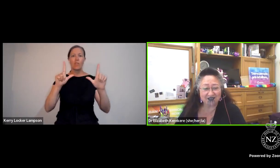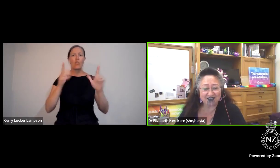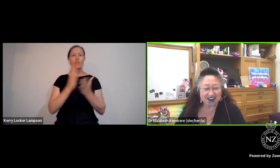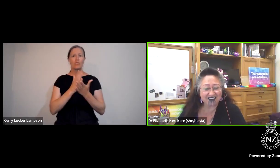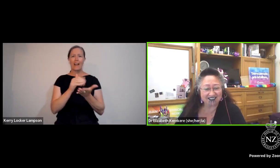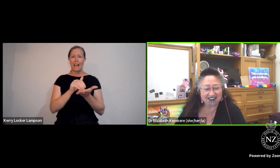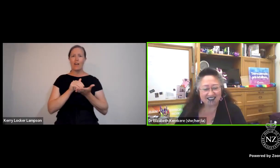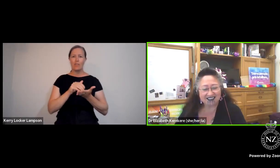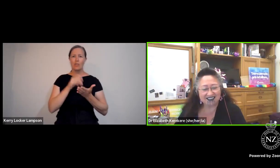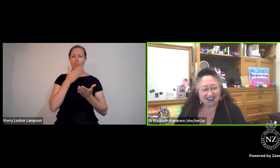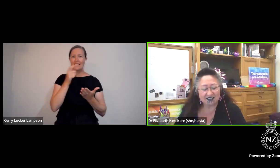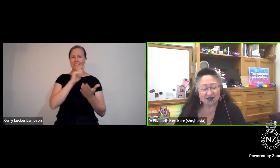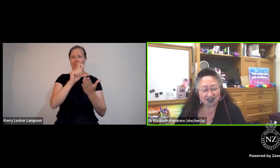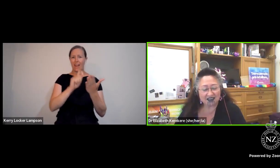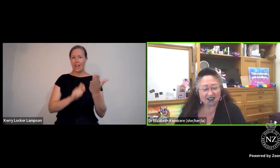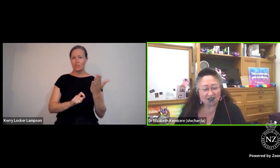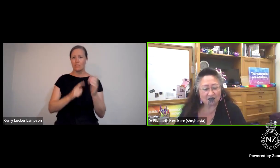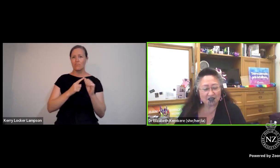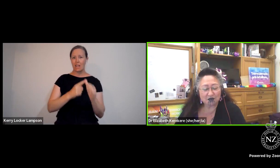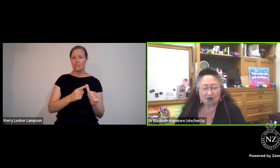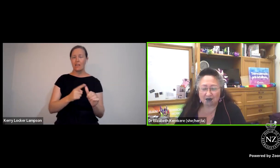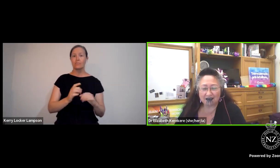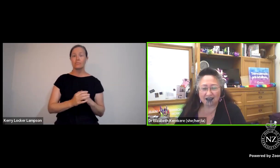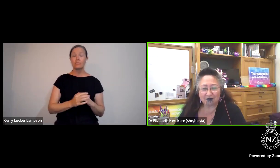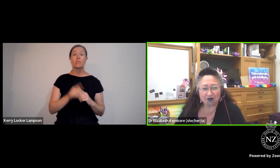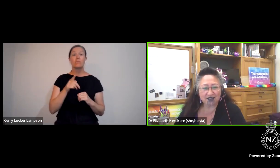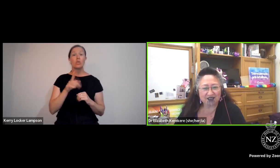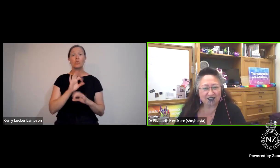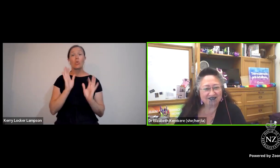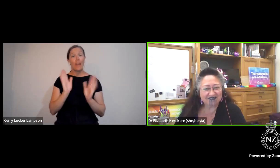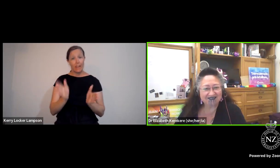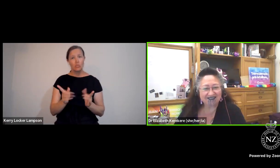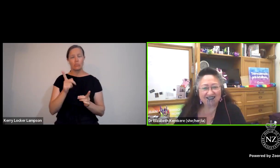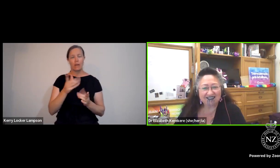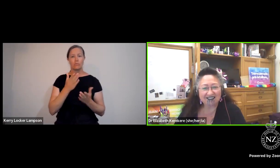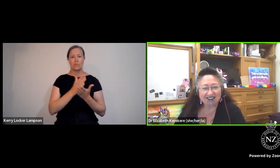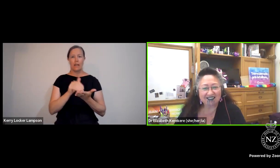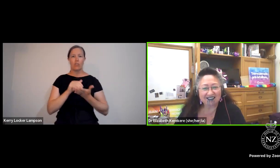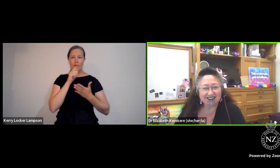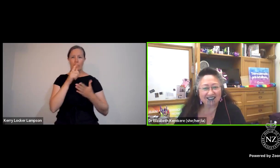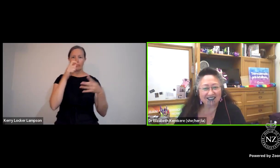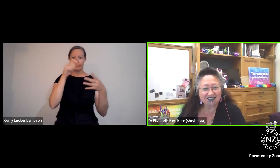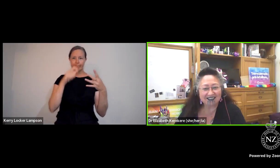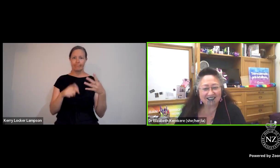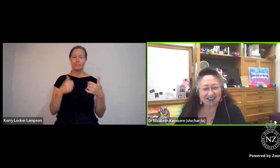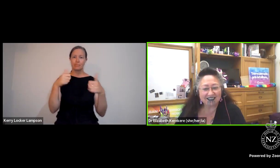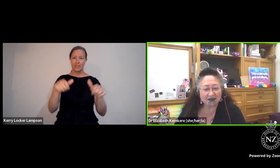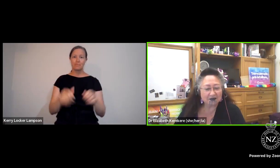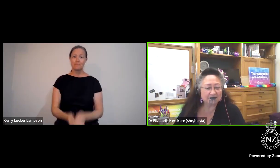you do fill that out. So it is optional, but really helpful if you do.